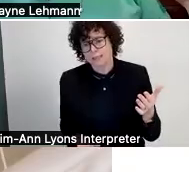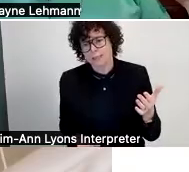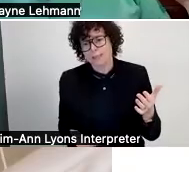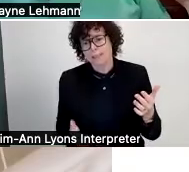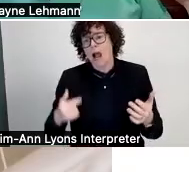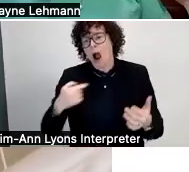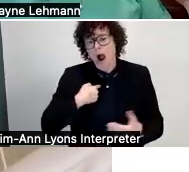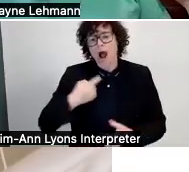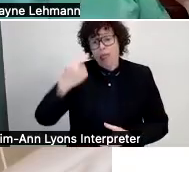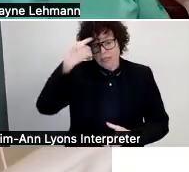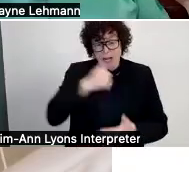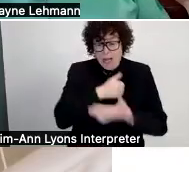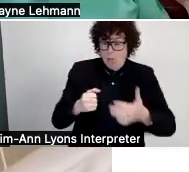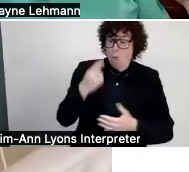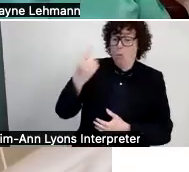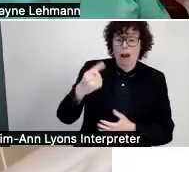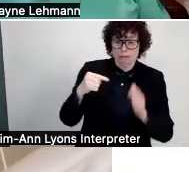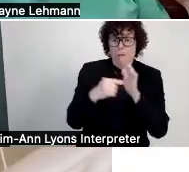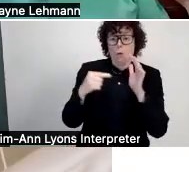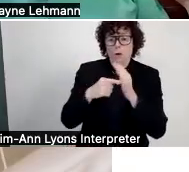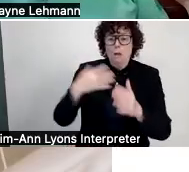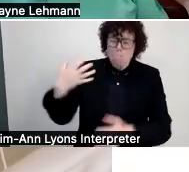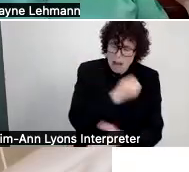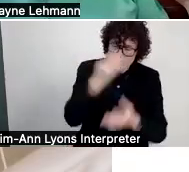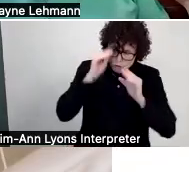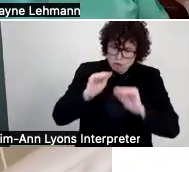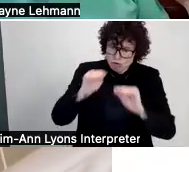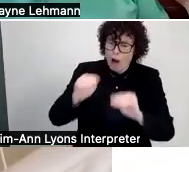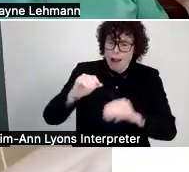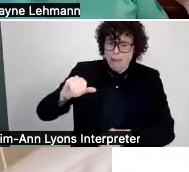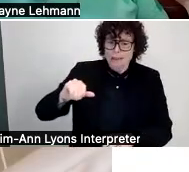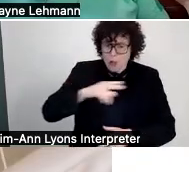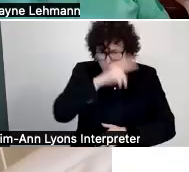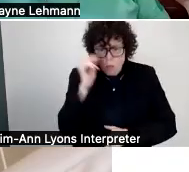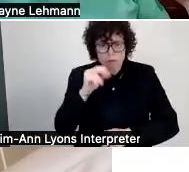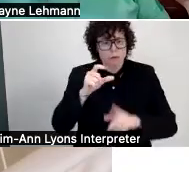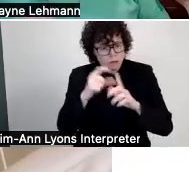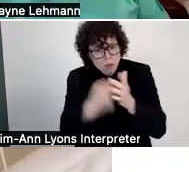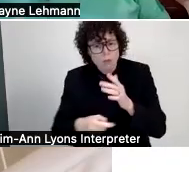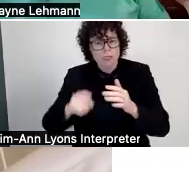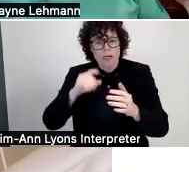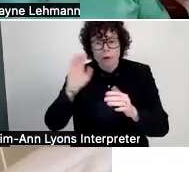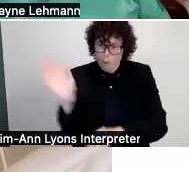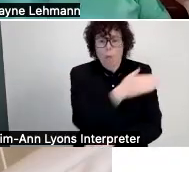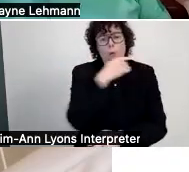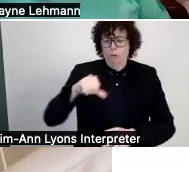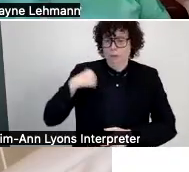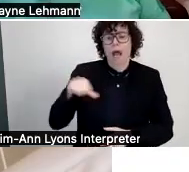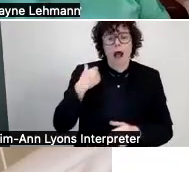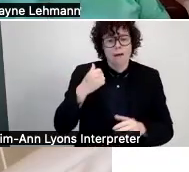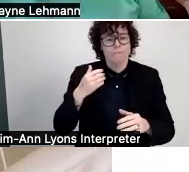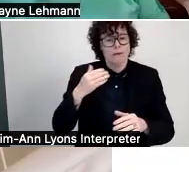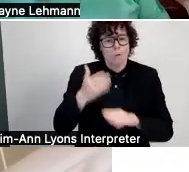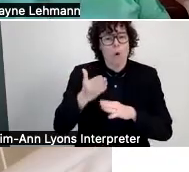definitely training, but also much more emphasis around being able to use empathy. If